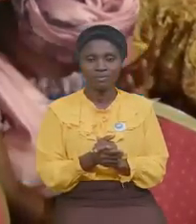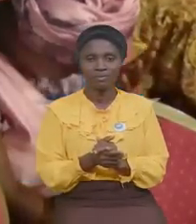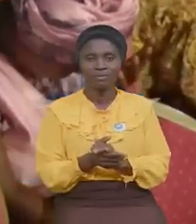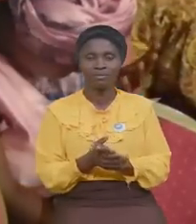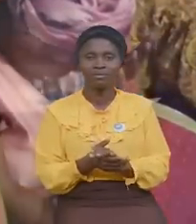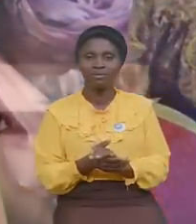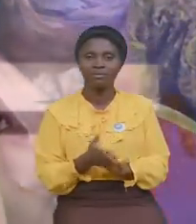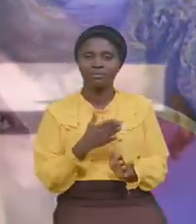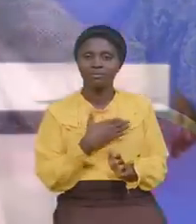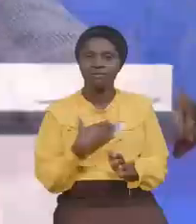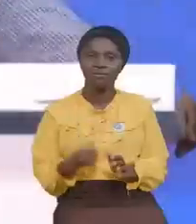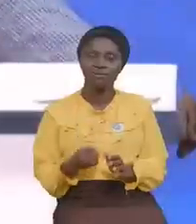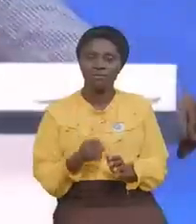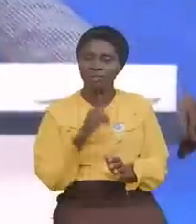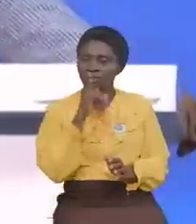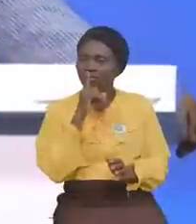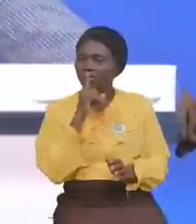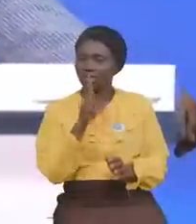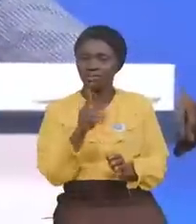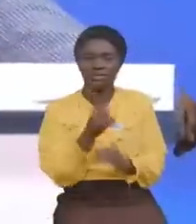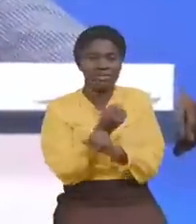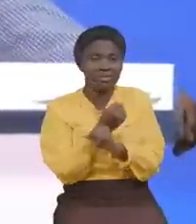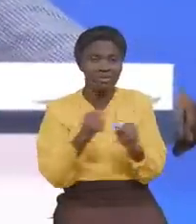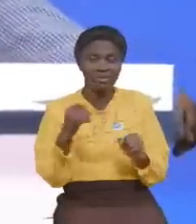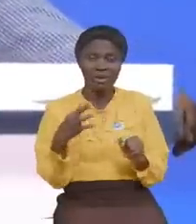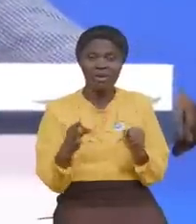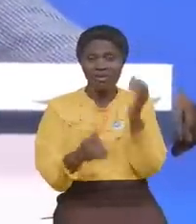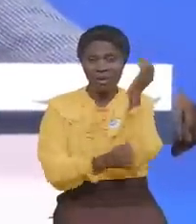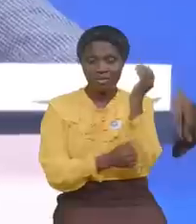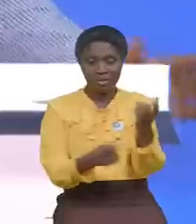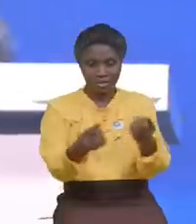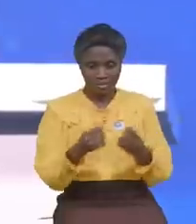And the real salvation of Abraham has come to him now.